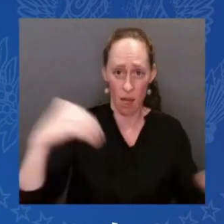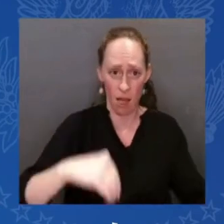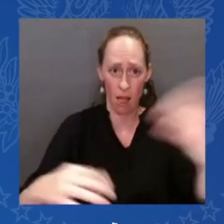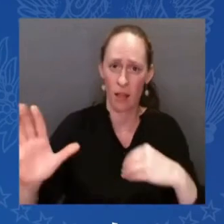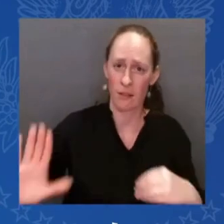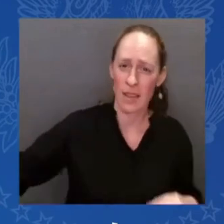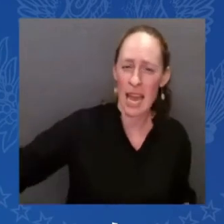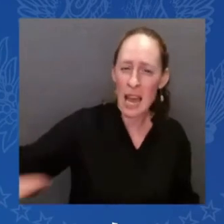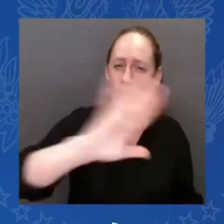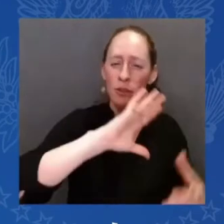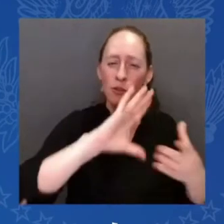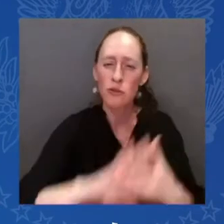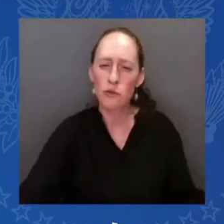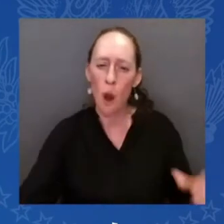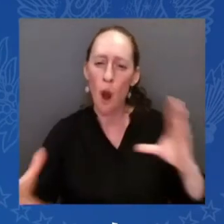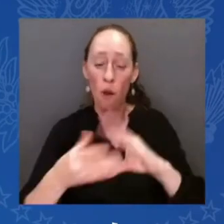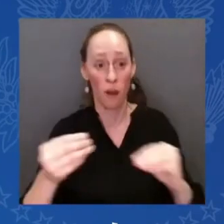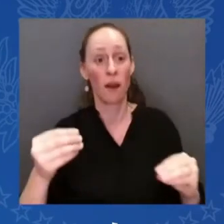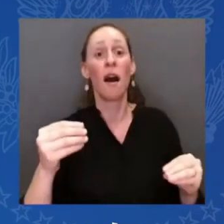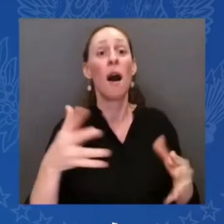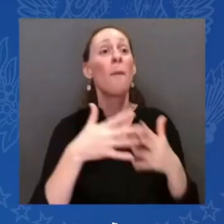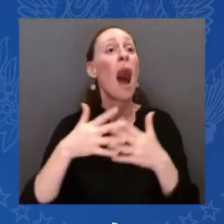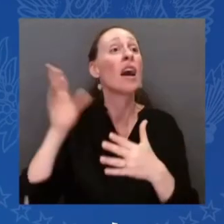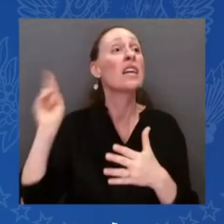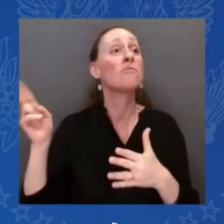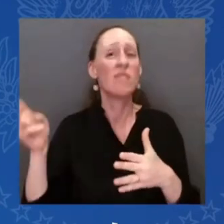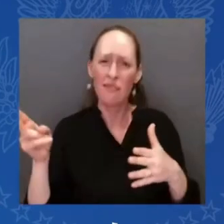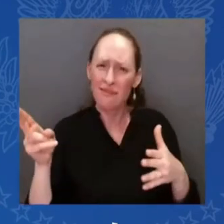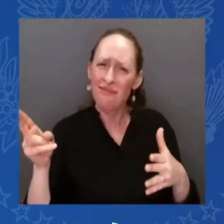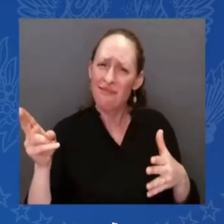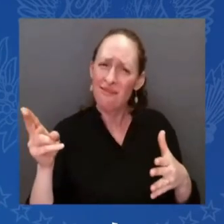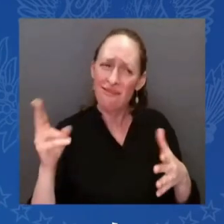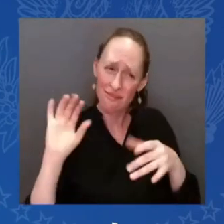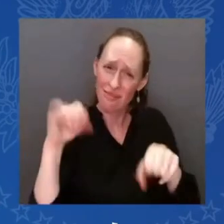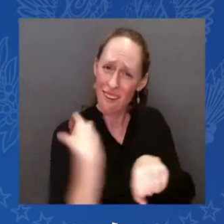So now we get to bring this story to La Casa Blanca.